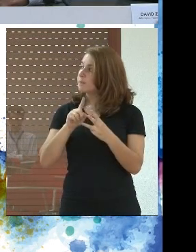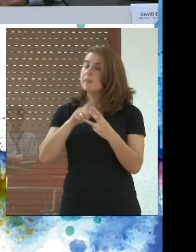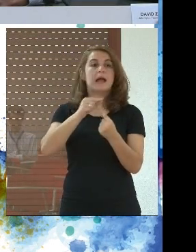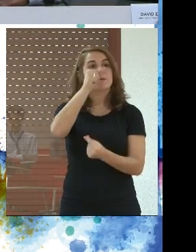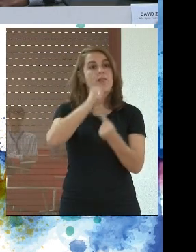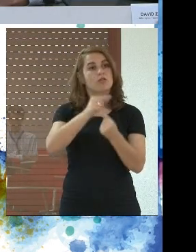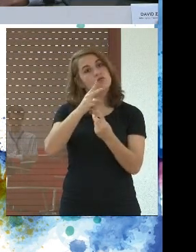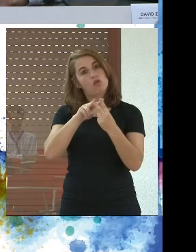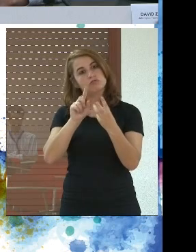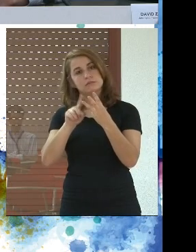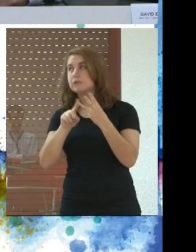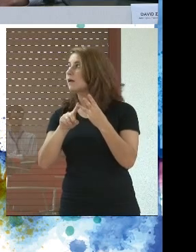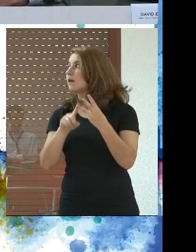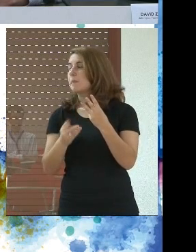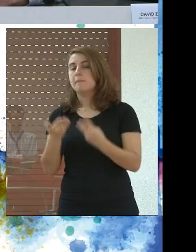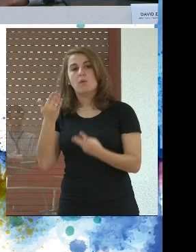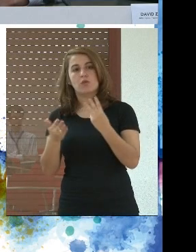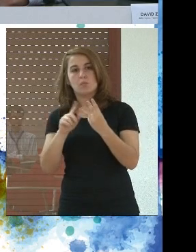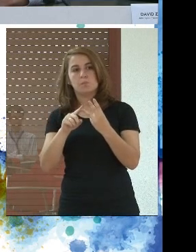and 1 evaluation. The first session,